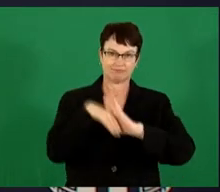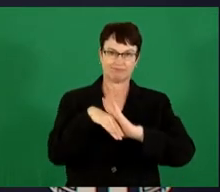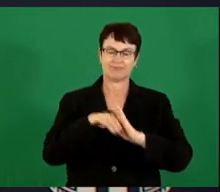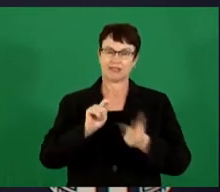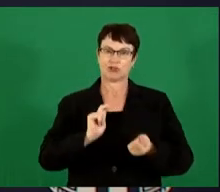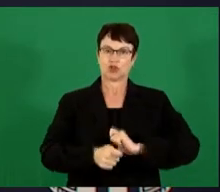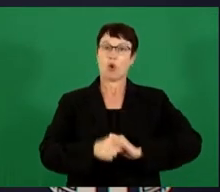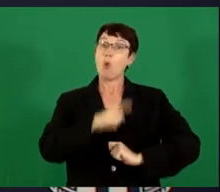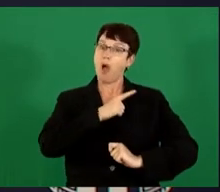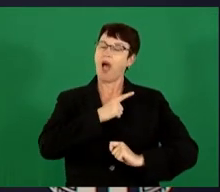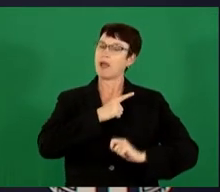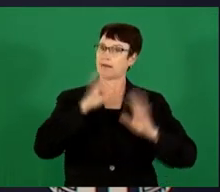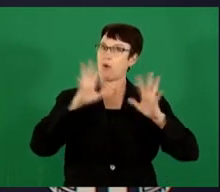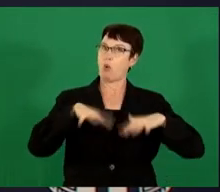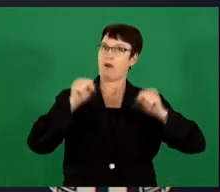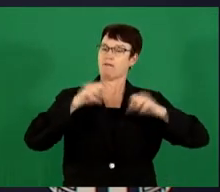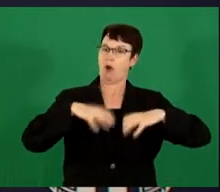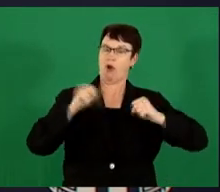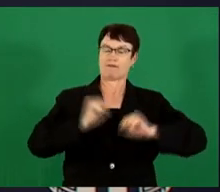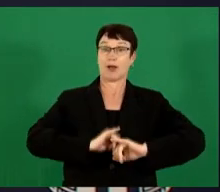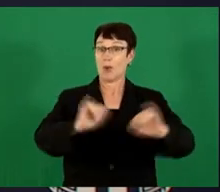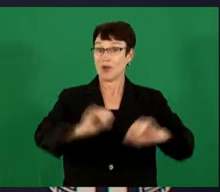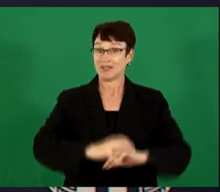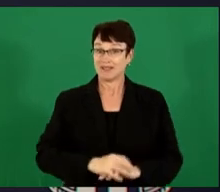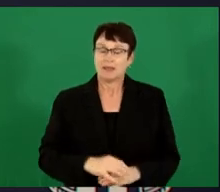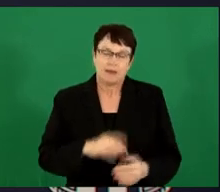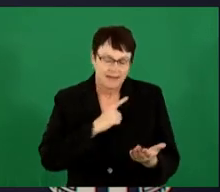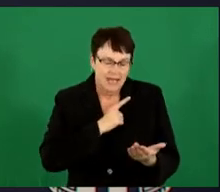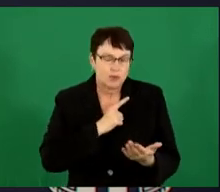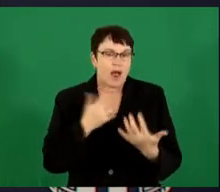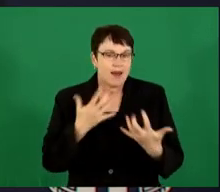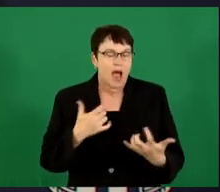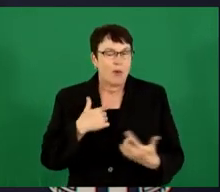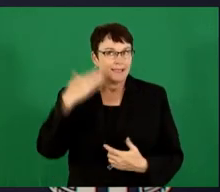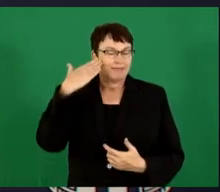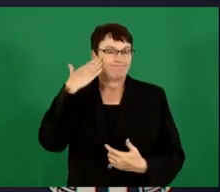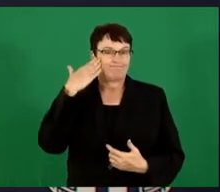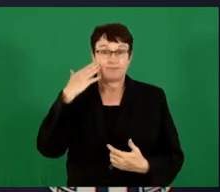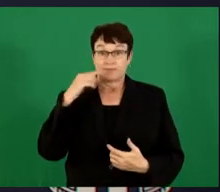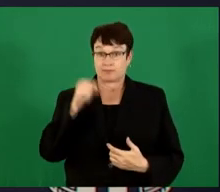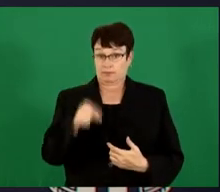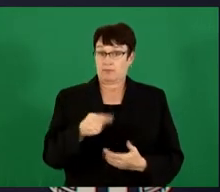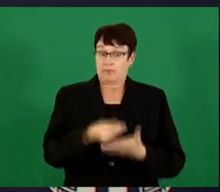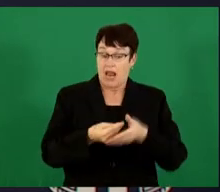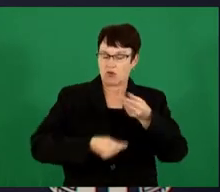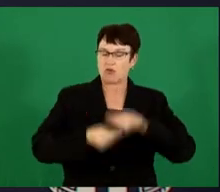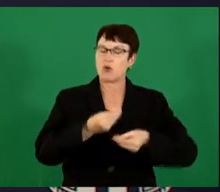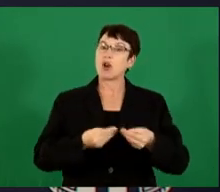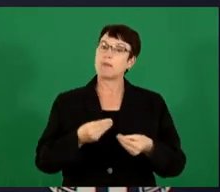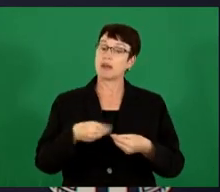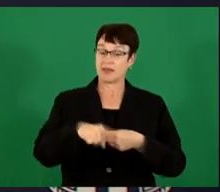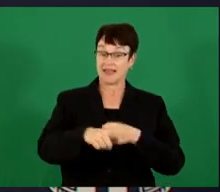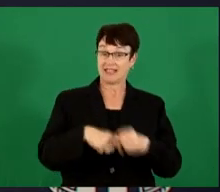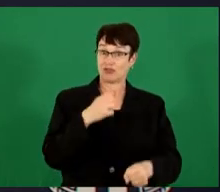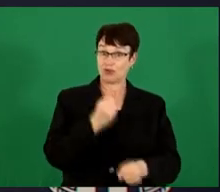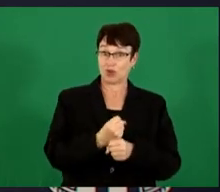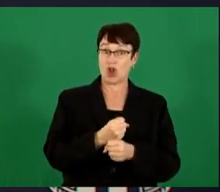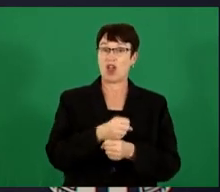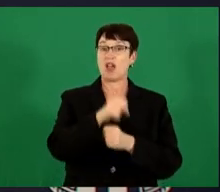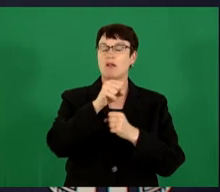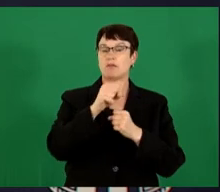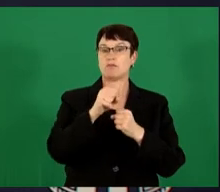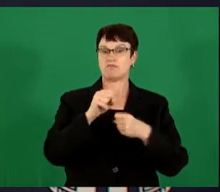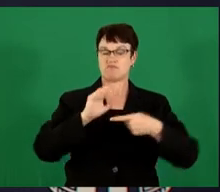As a result of these factors, the economy is forecast to expand by 0.7% in 2024 and